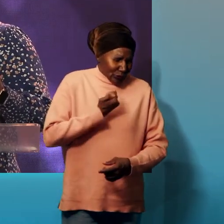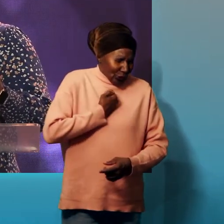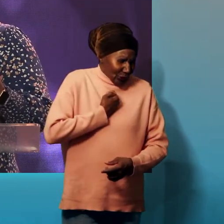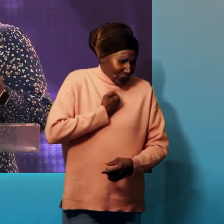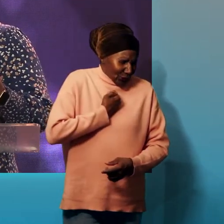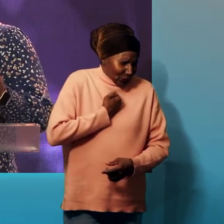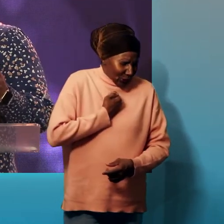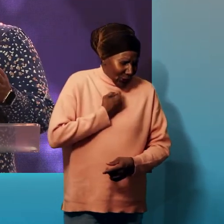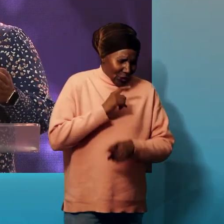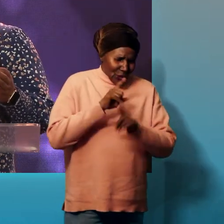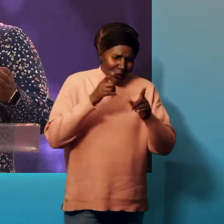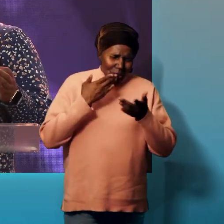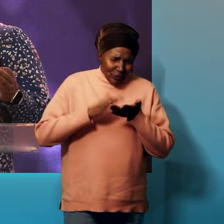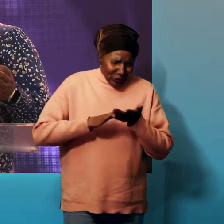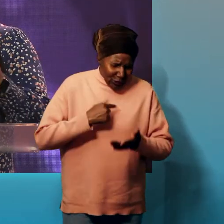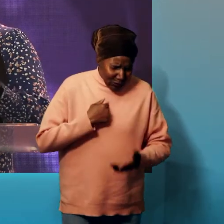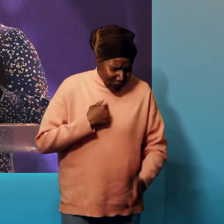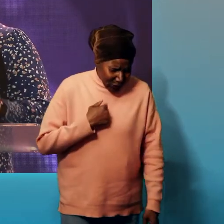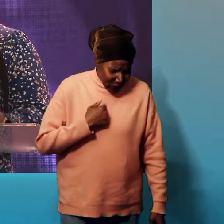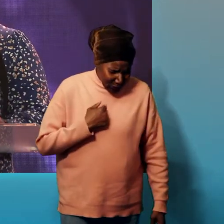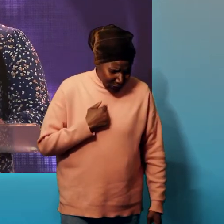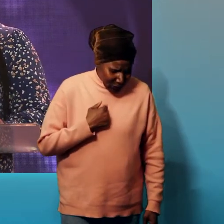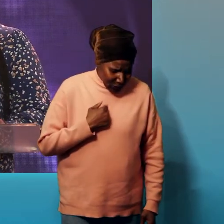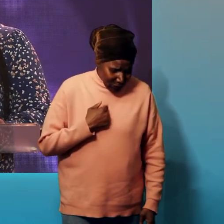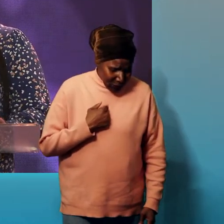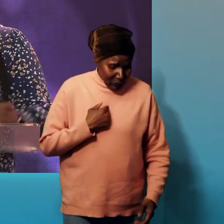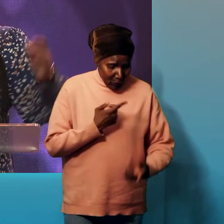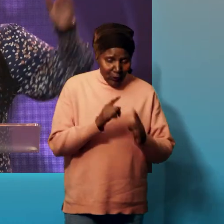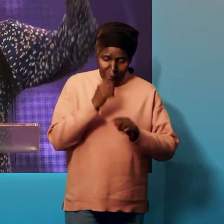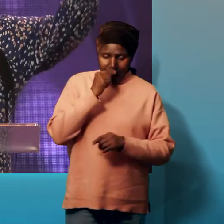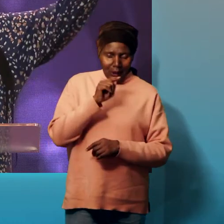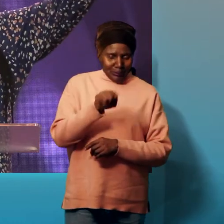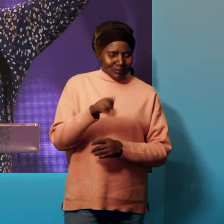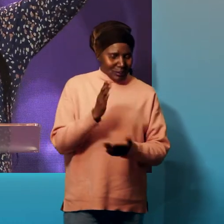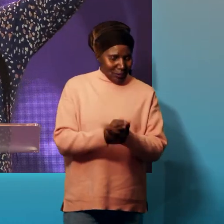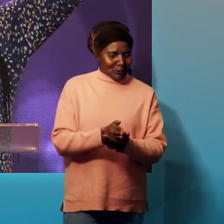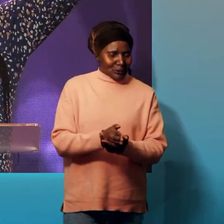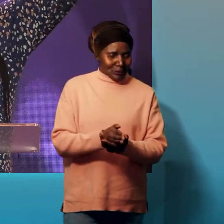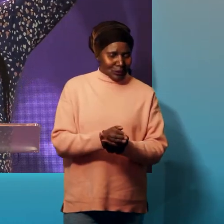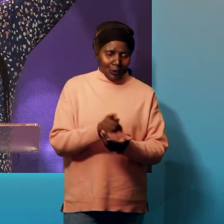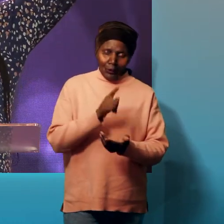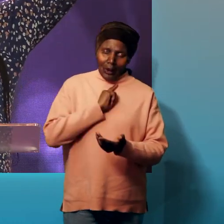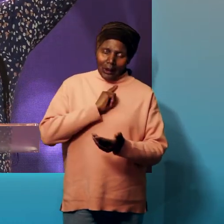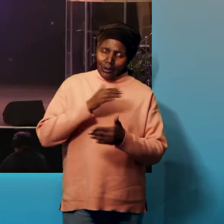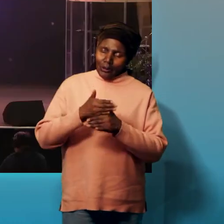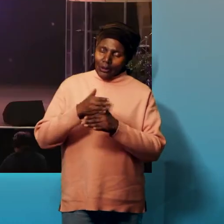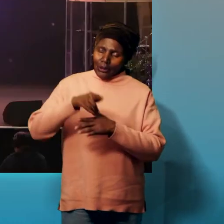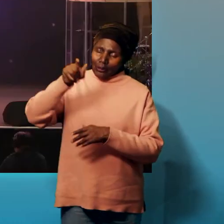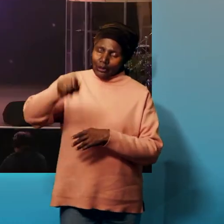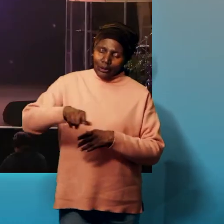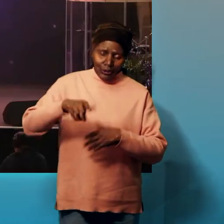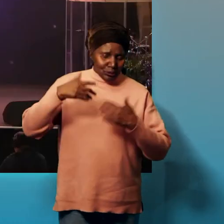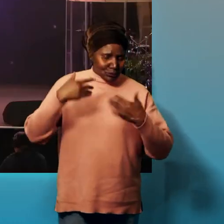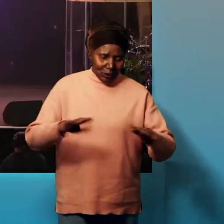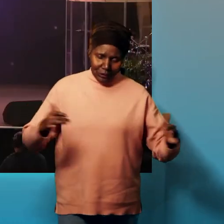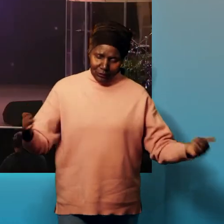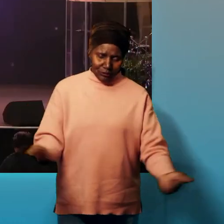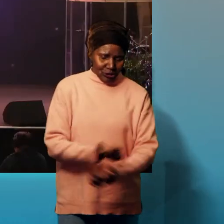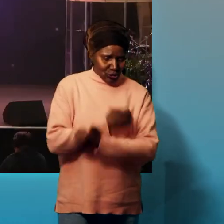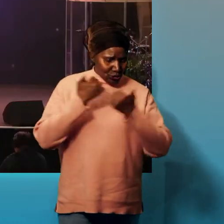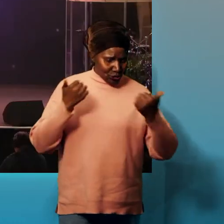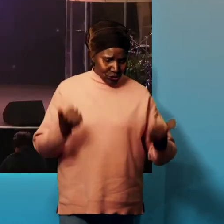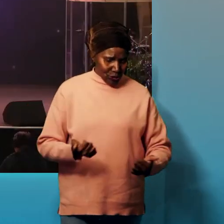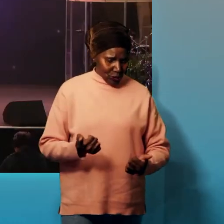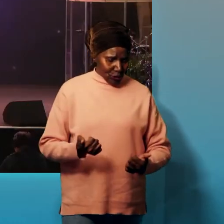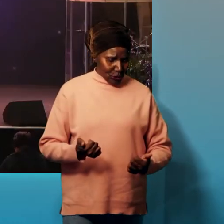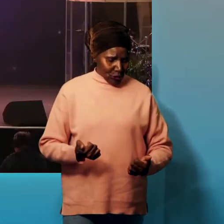know. But we can, because the work of the cross is already done. And we don't have